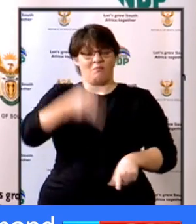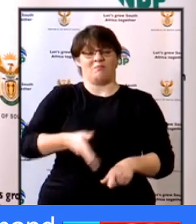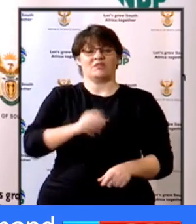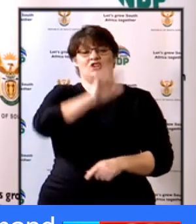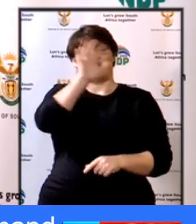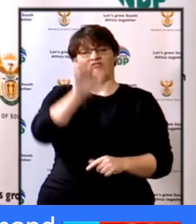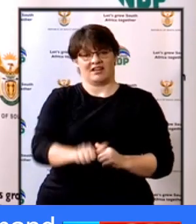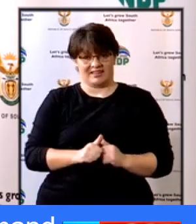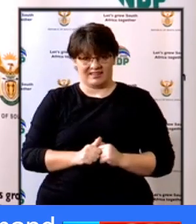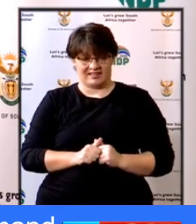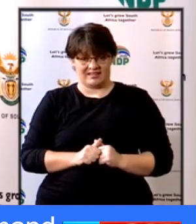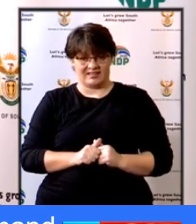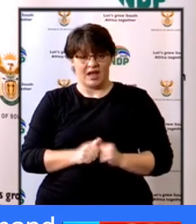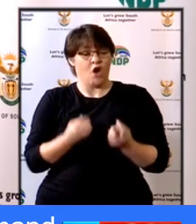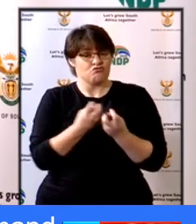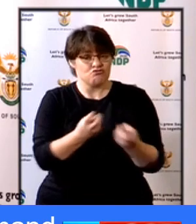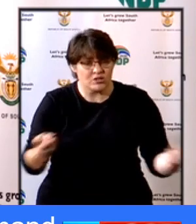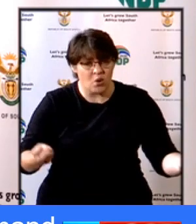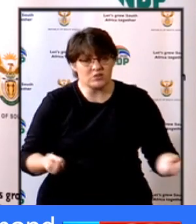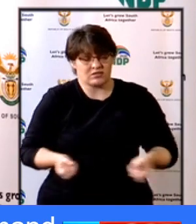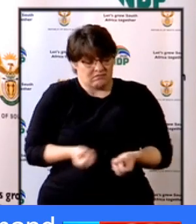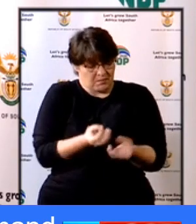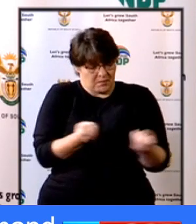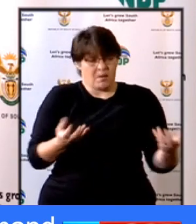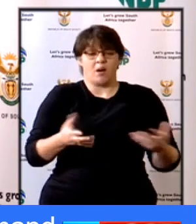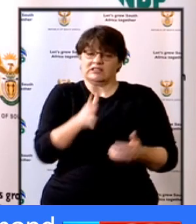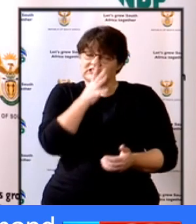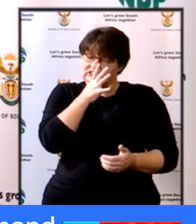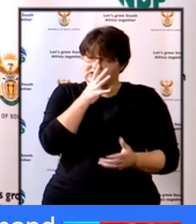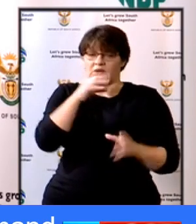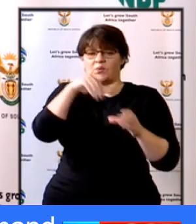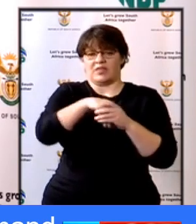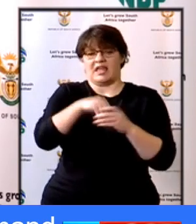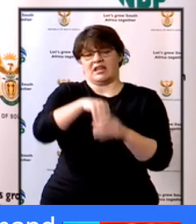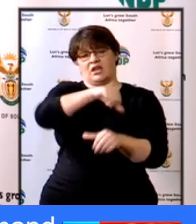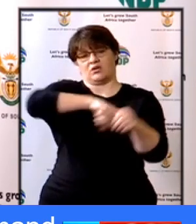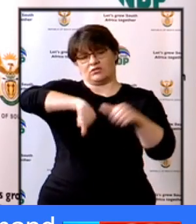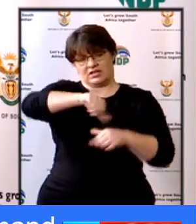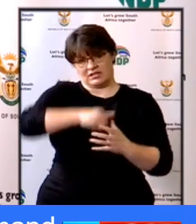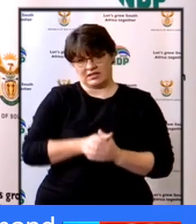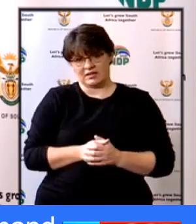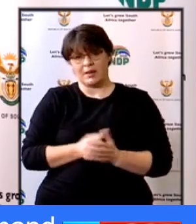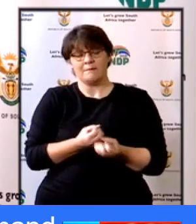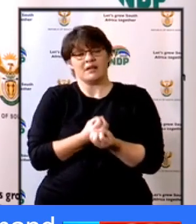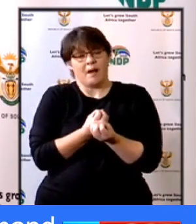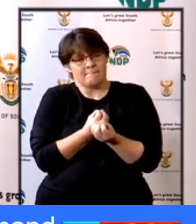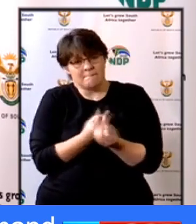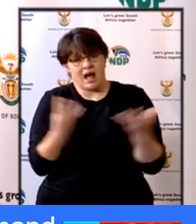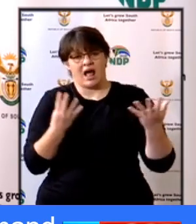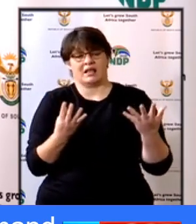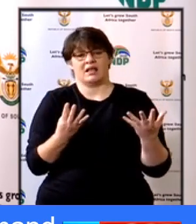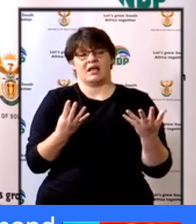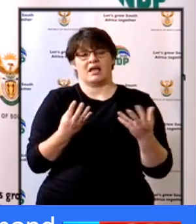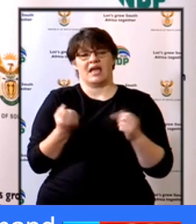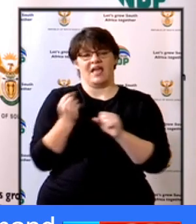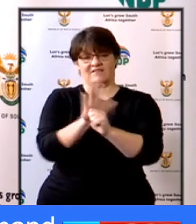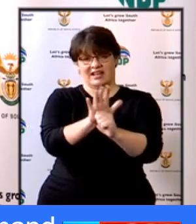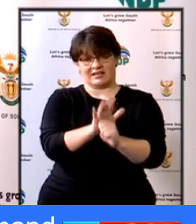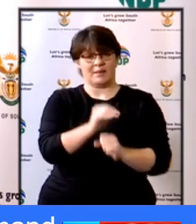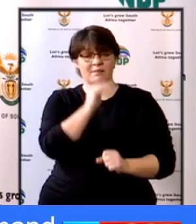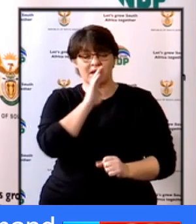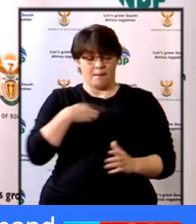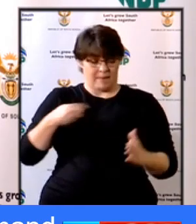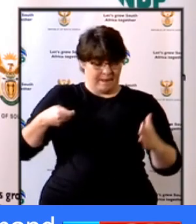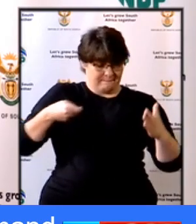they provide more resources in the society. Economists call this the multiplier effect. And by what we